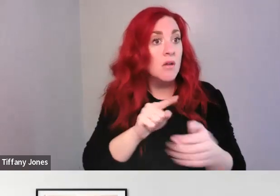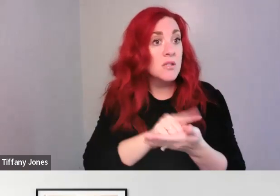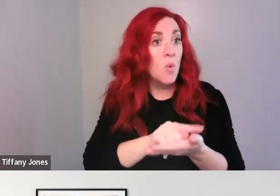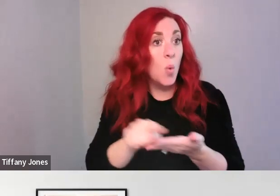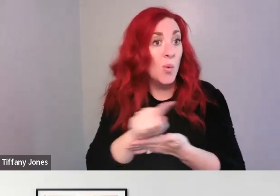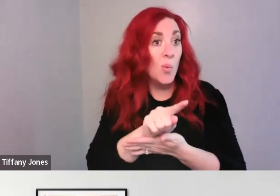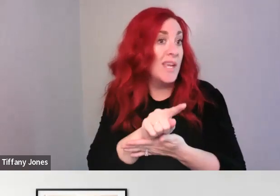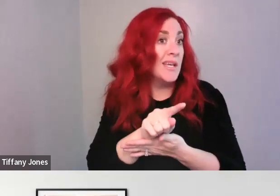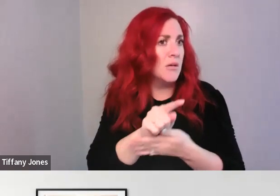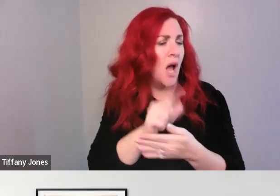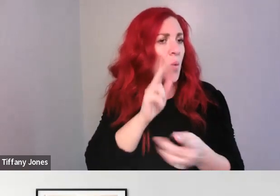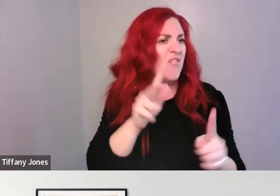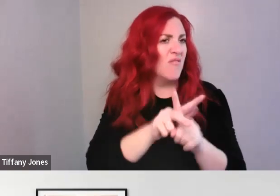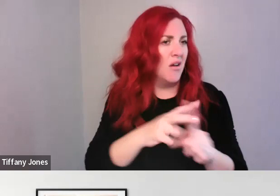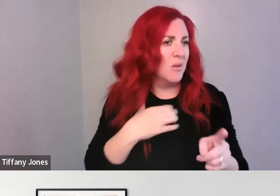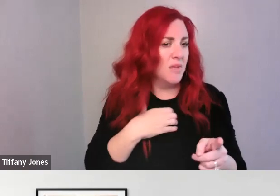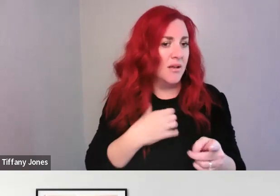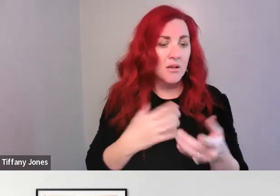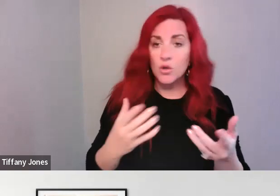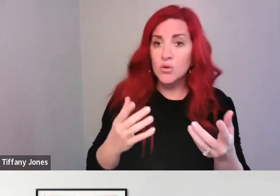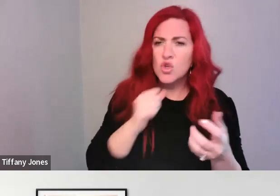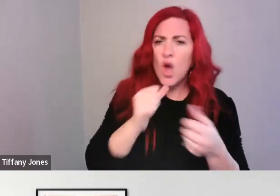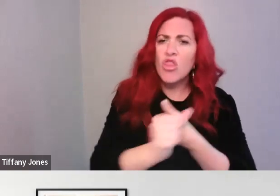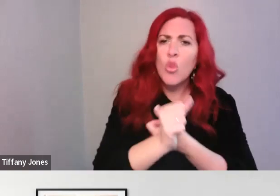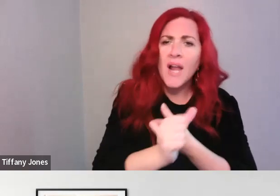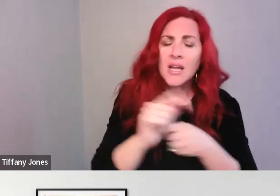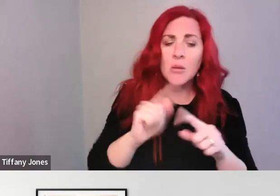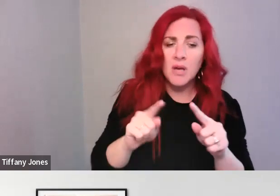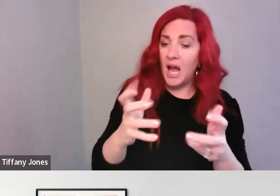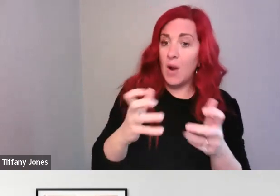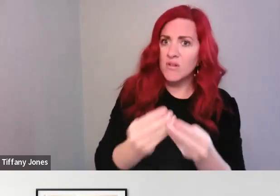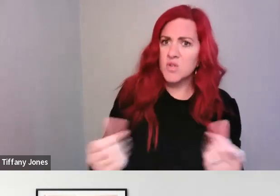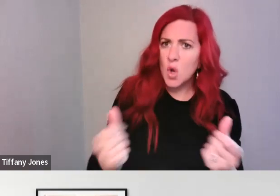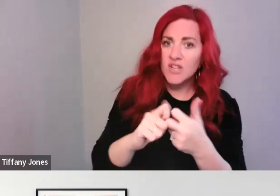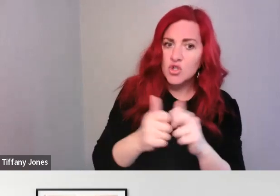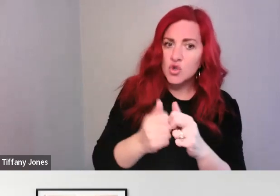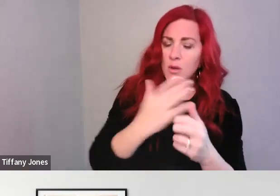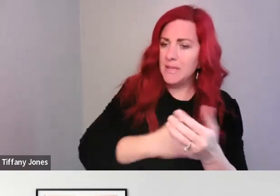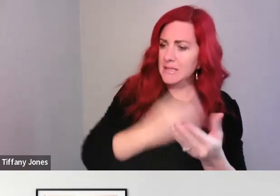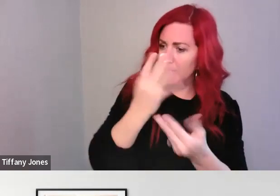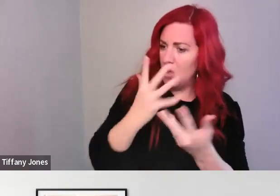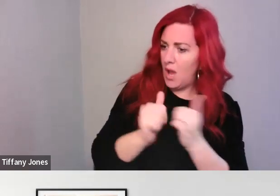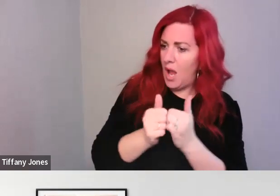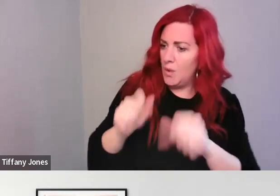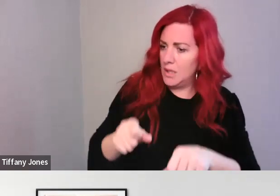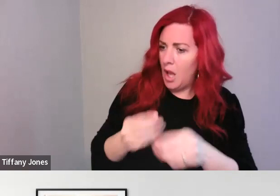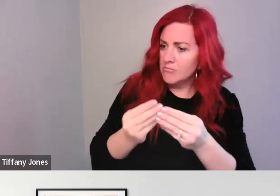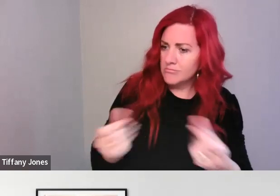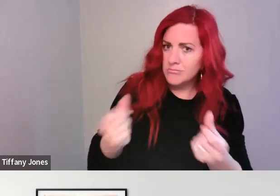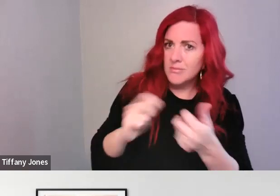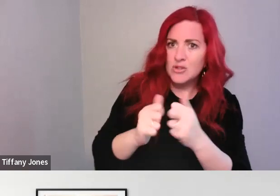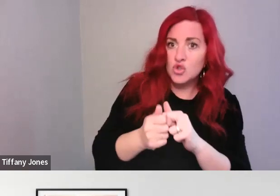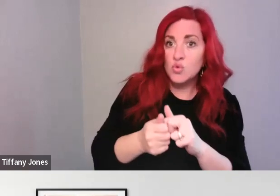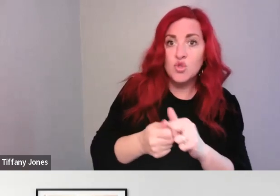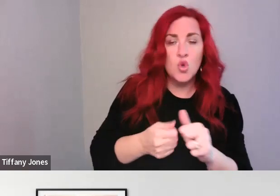be threatening, but you can kind of say, I want to resolve this with you. Please let me know how we can fix this so that I don't have to